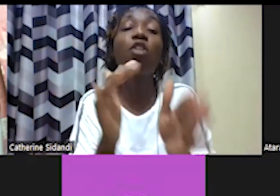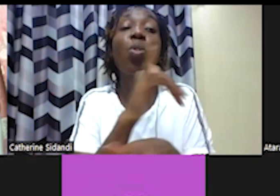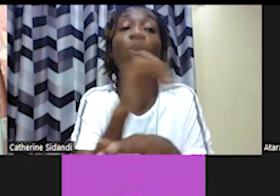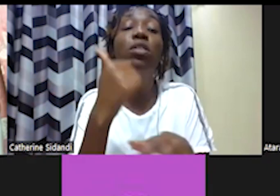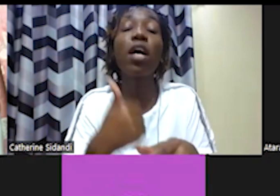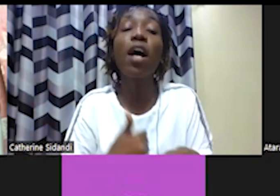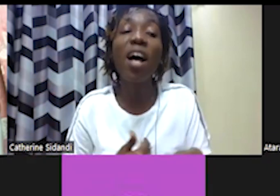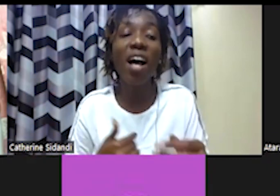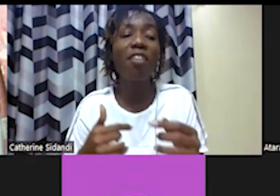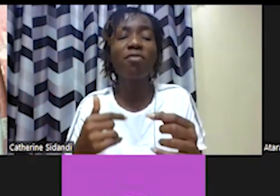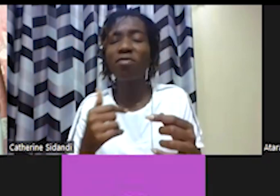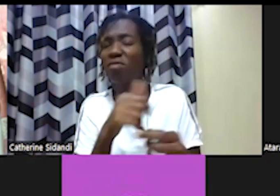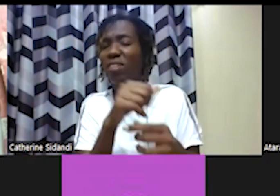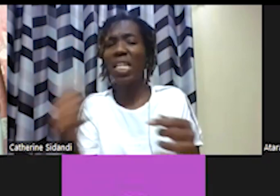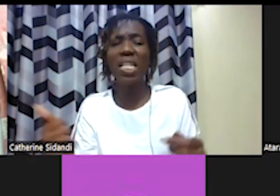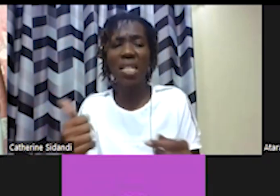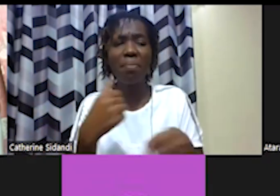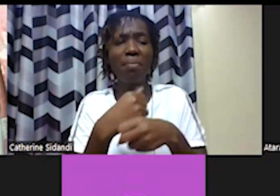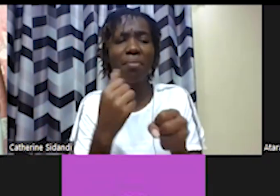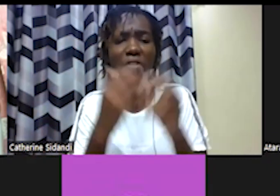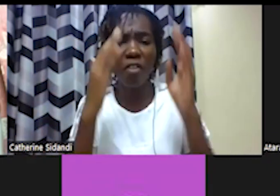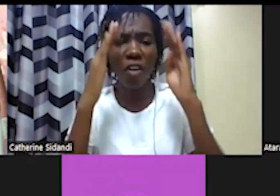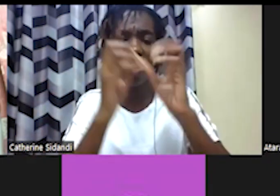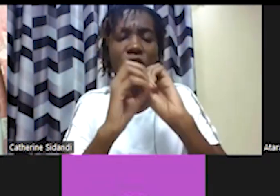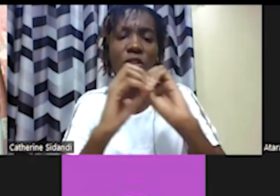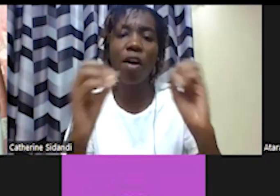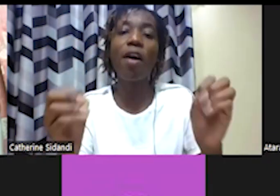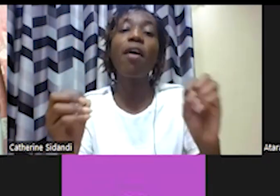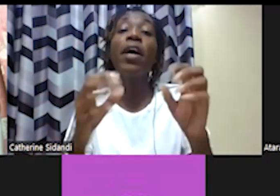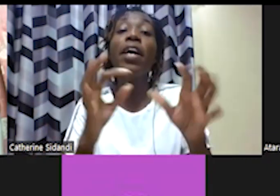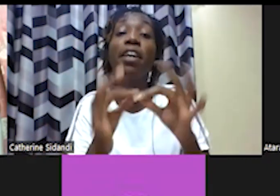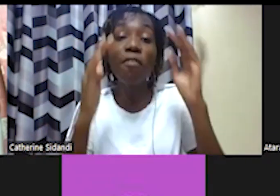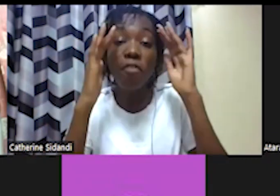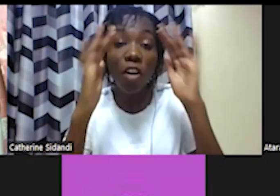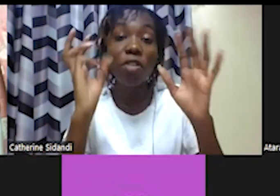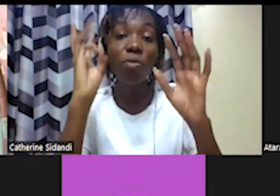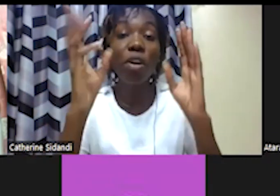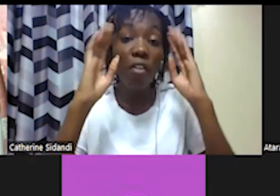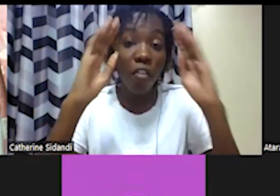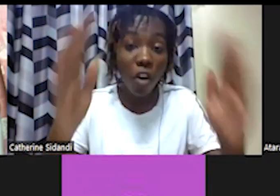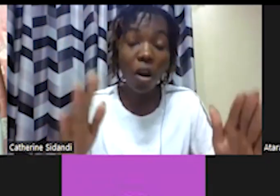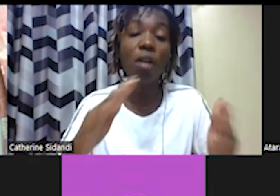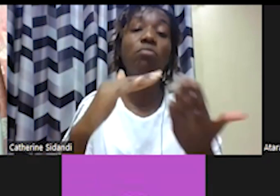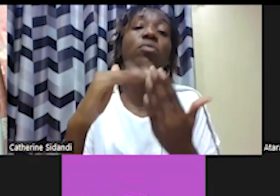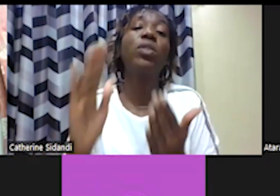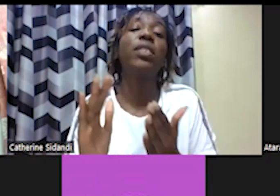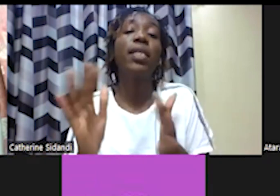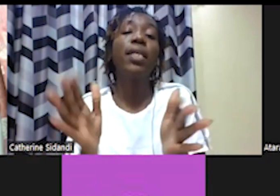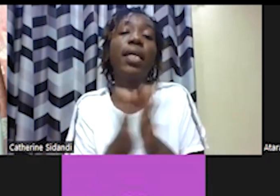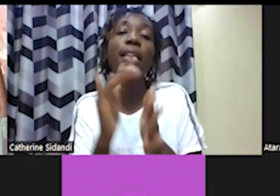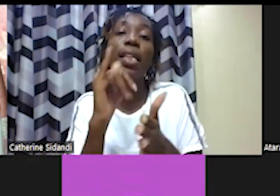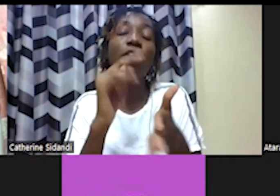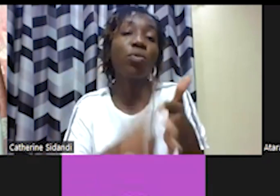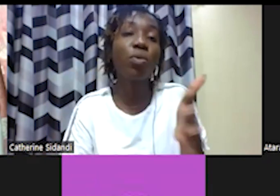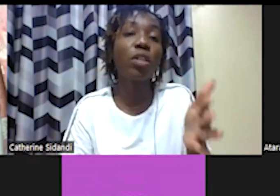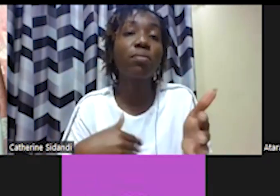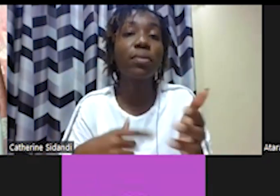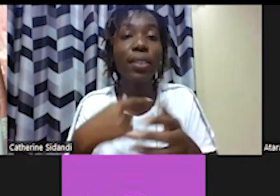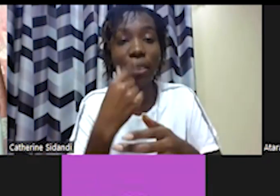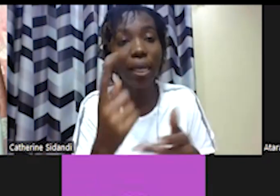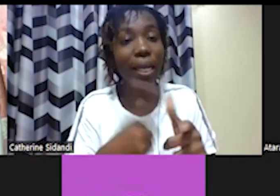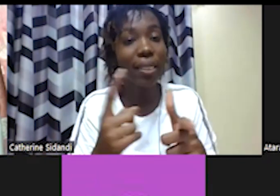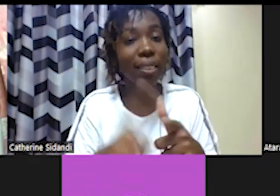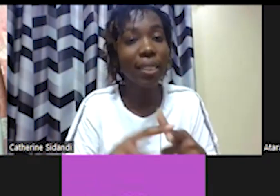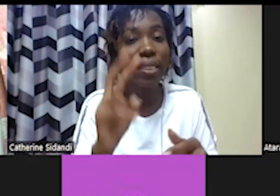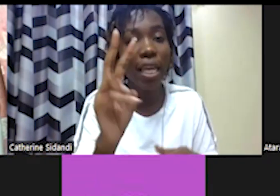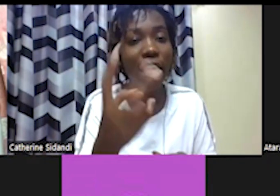distraction. When they are focused, they will be focused and they do it. That is what I can say. And then the second